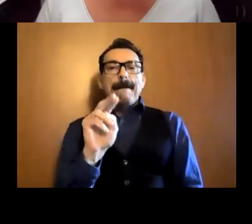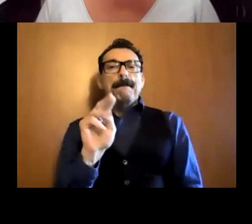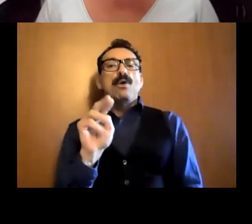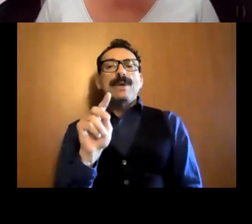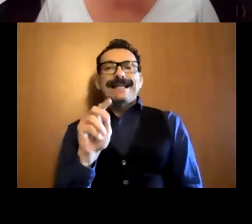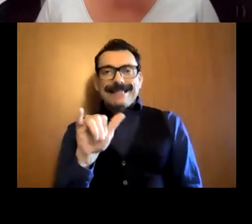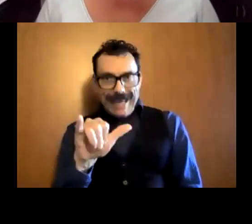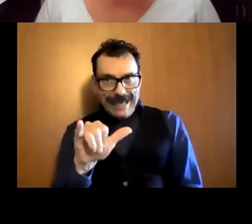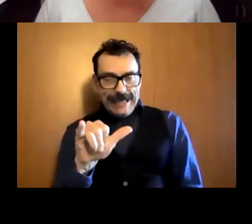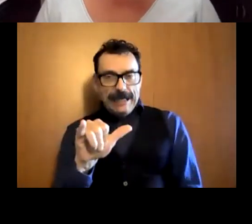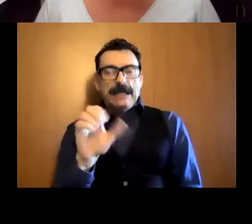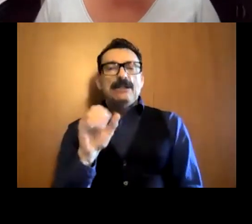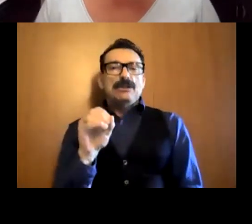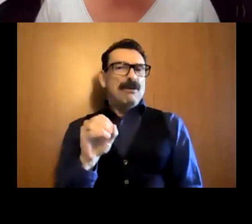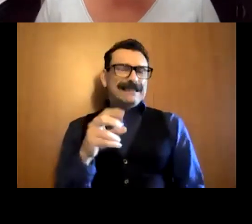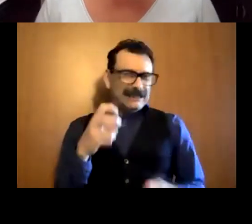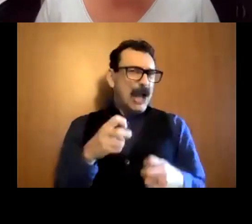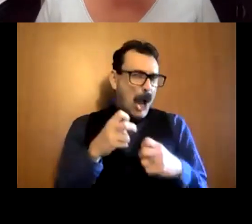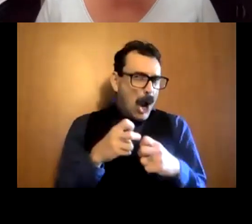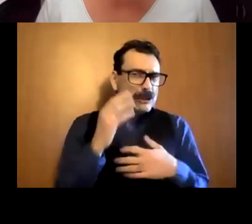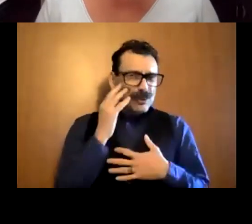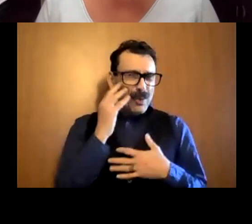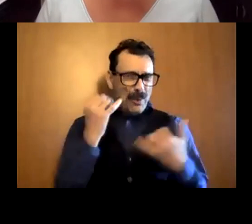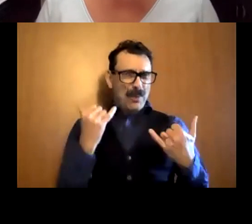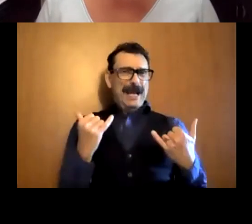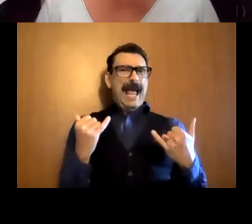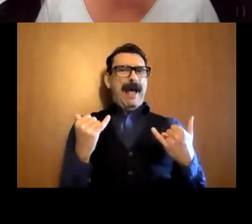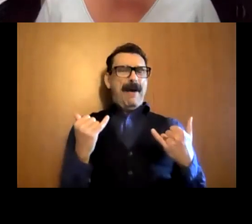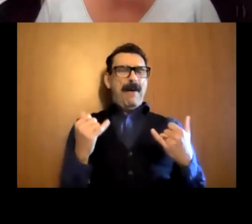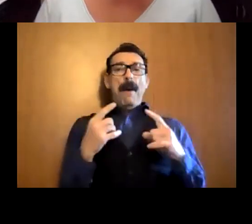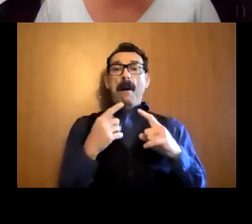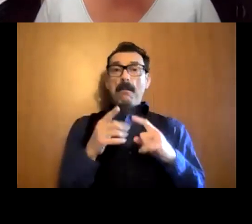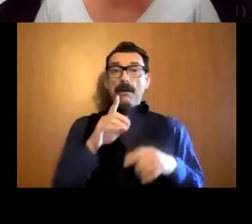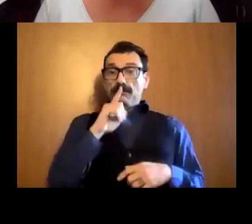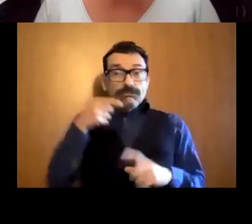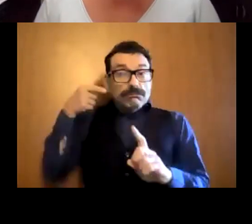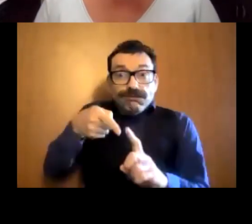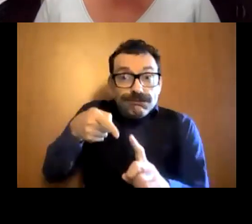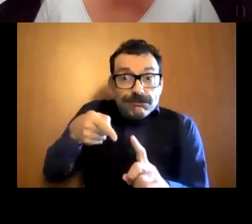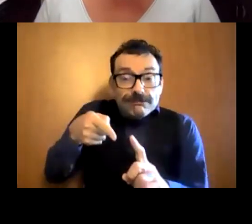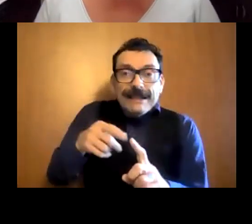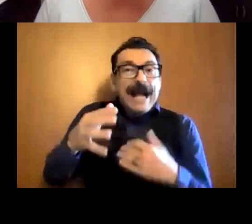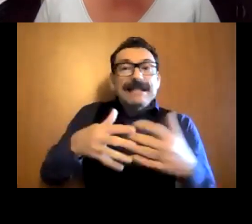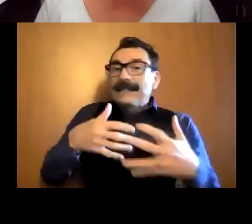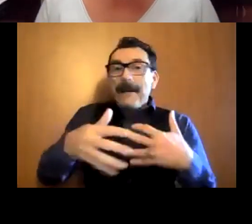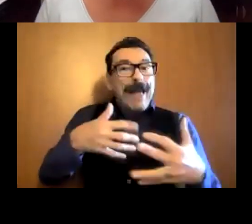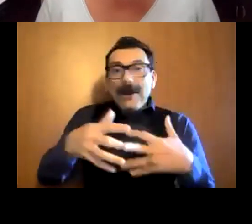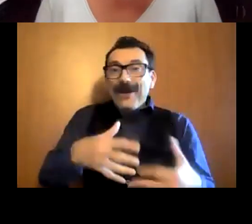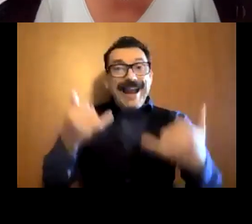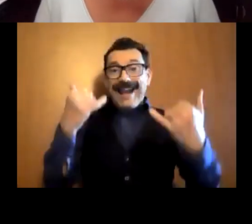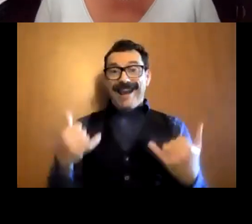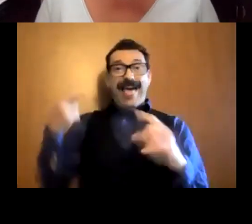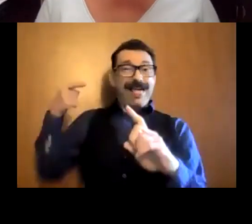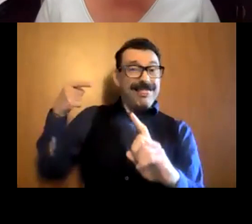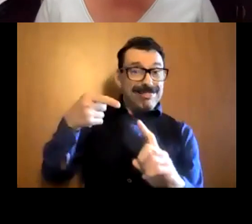it's difficult to tell. To be frank, though, it doesn't really matter. Like right now, you need to get vaccinated. Like, we